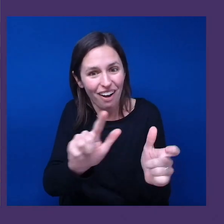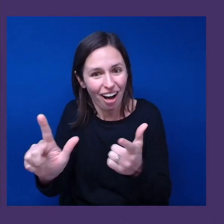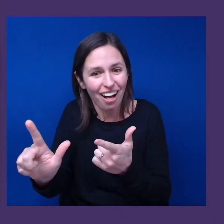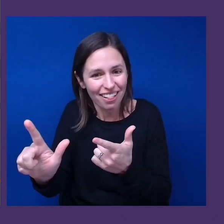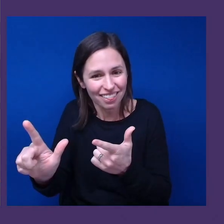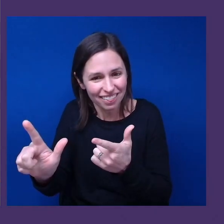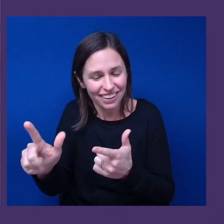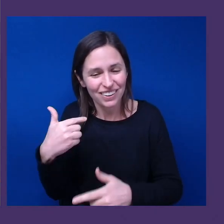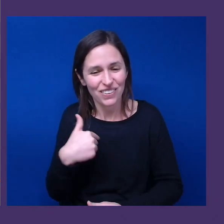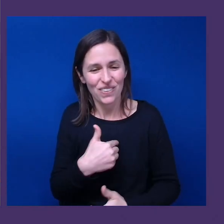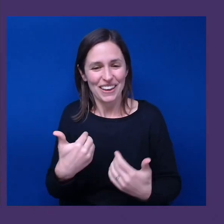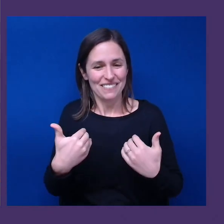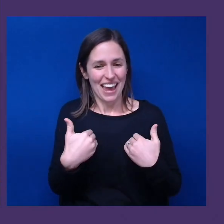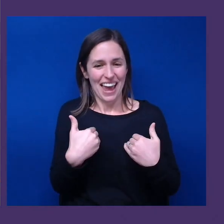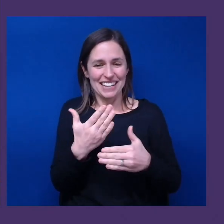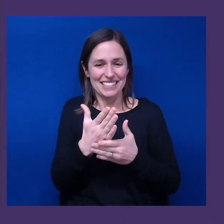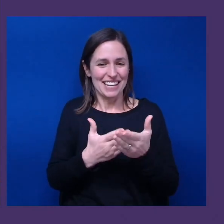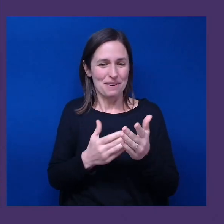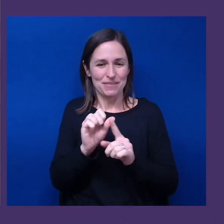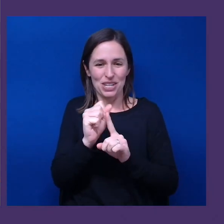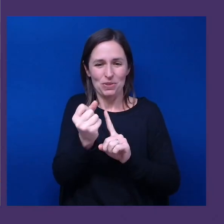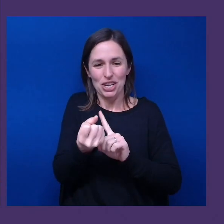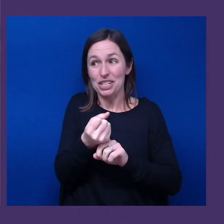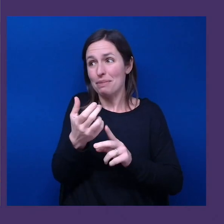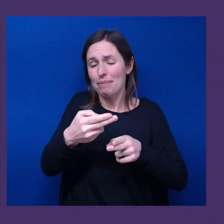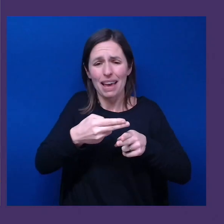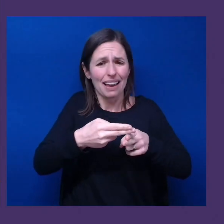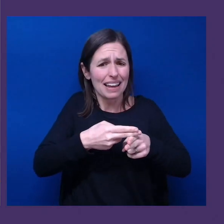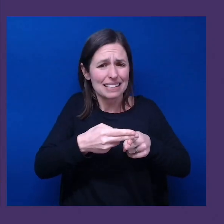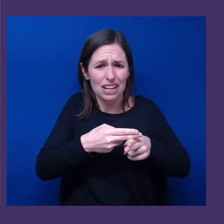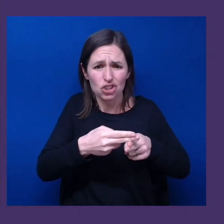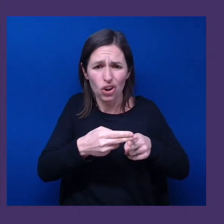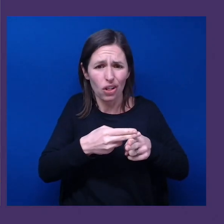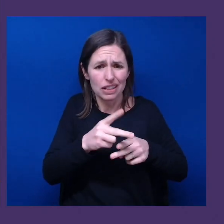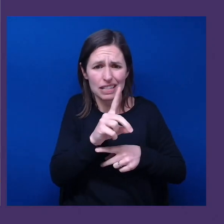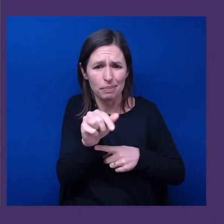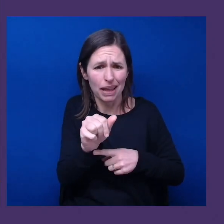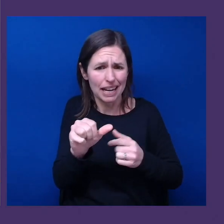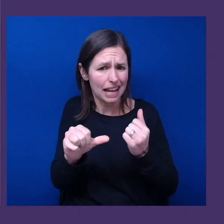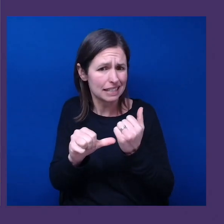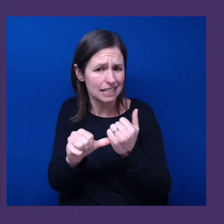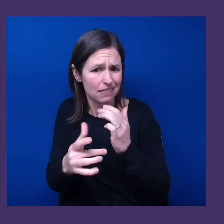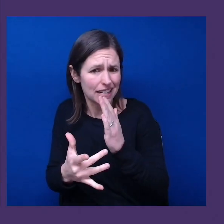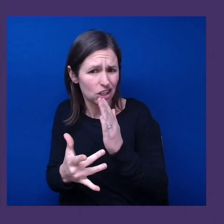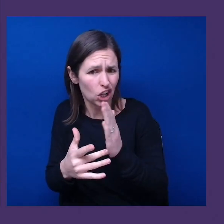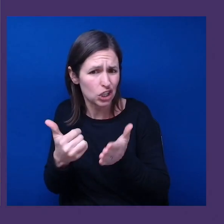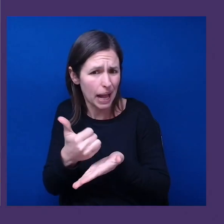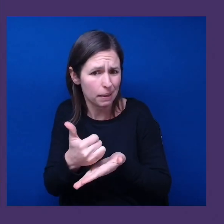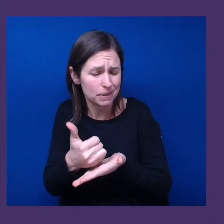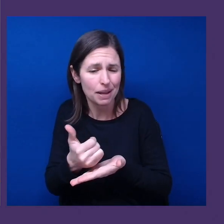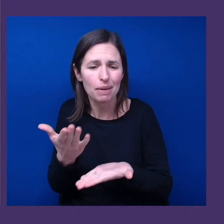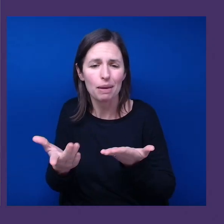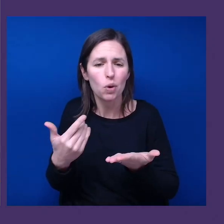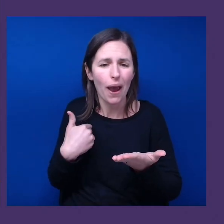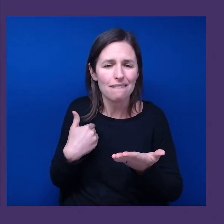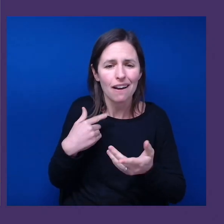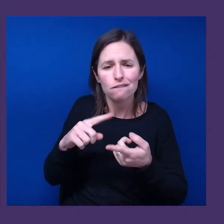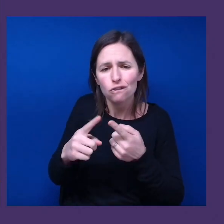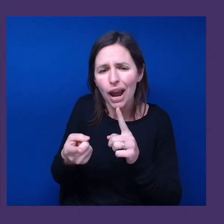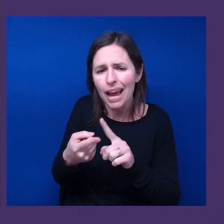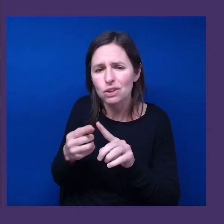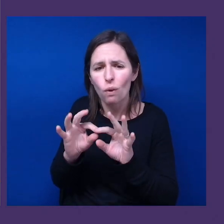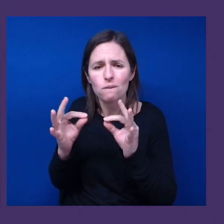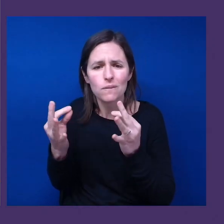a conditional disability, an assistive technology helps, then, or we have friends and family members who need assistive